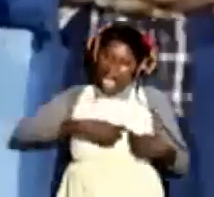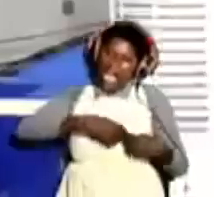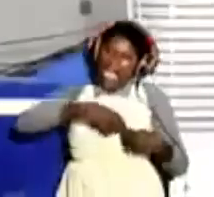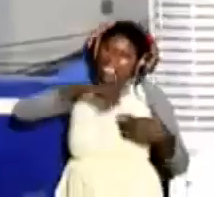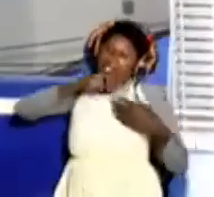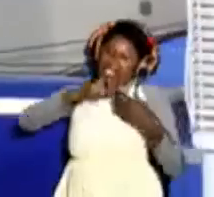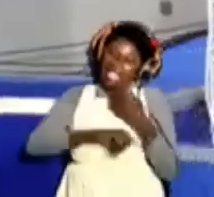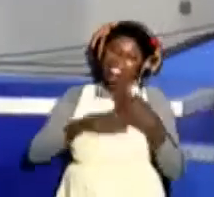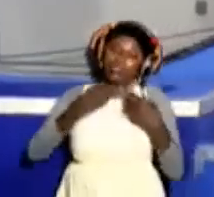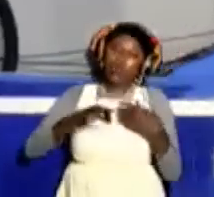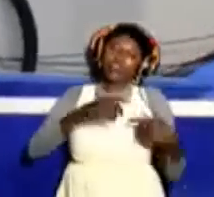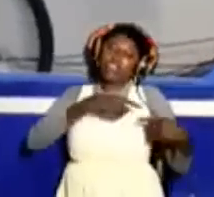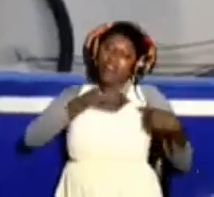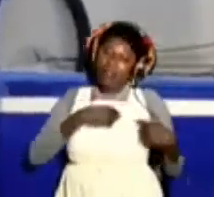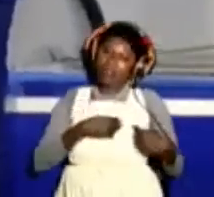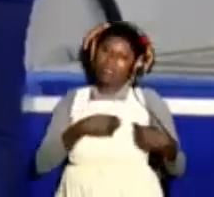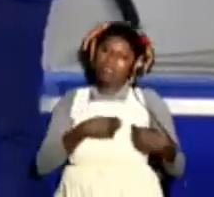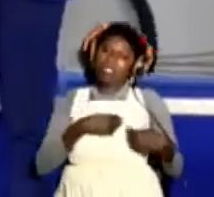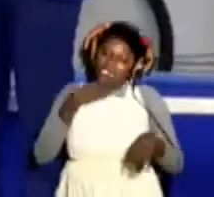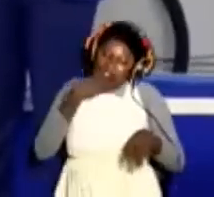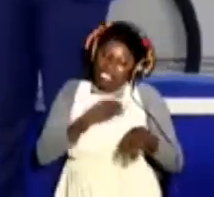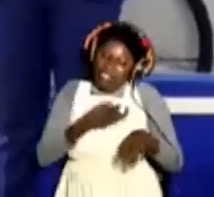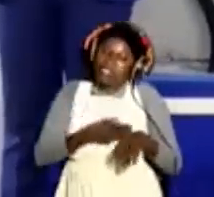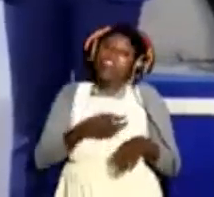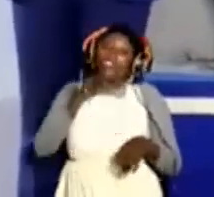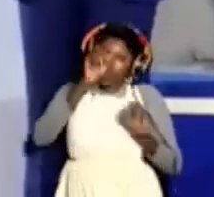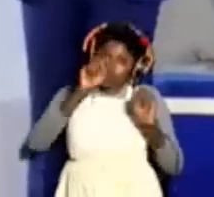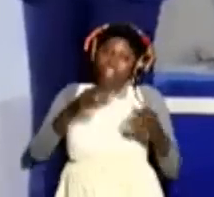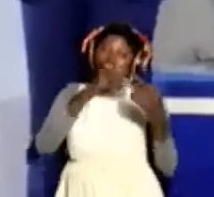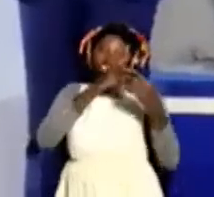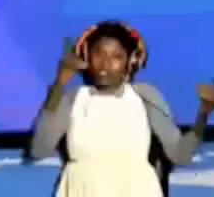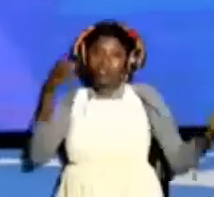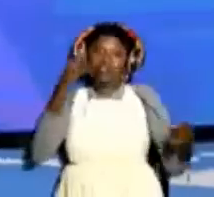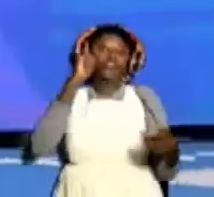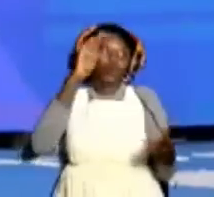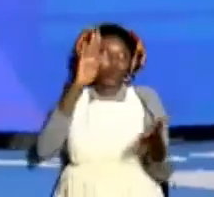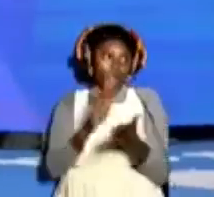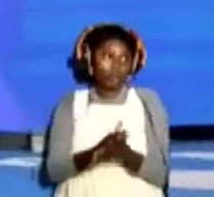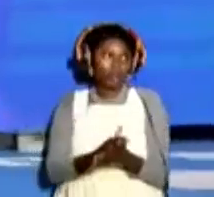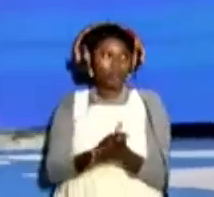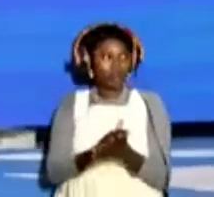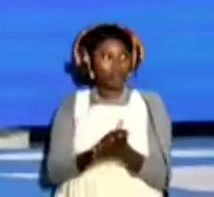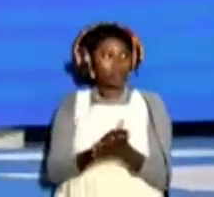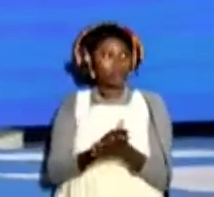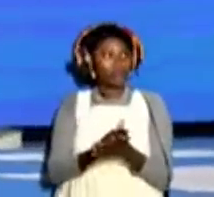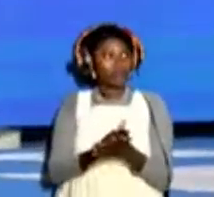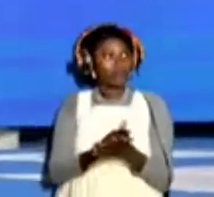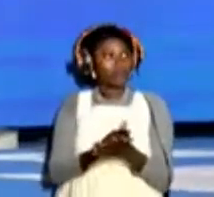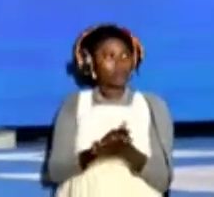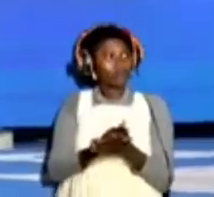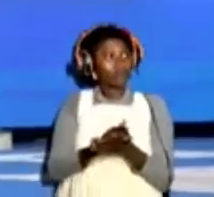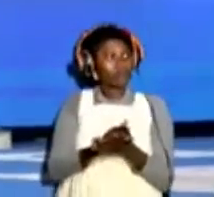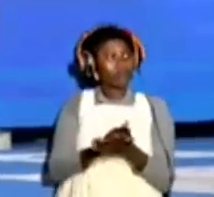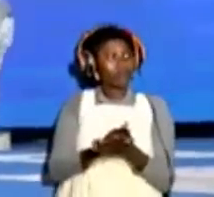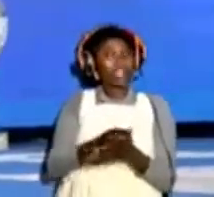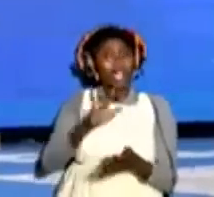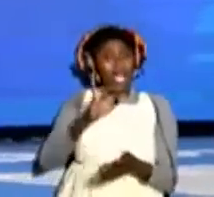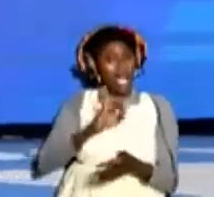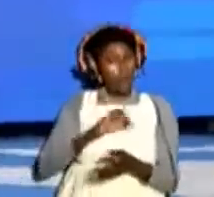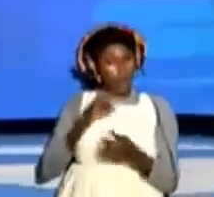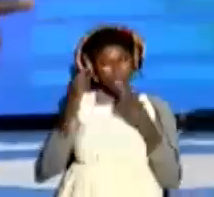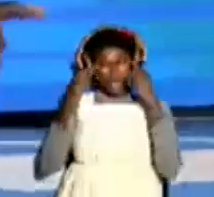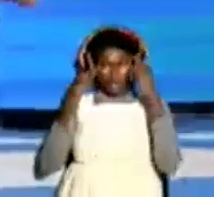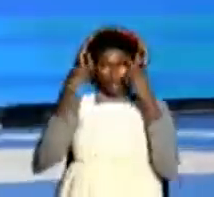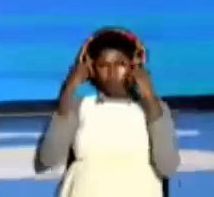for the hardness of their hearts, you can divorce your wife." And I was